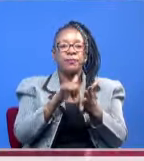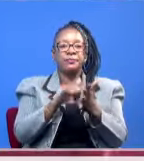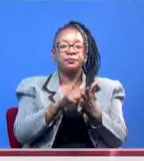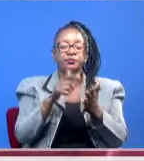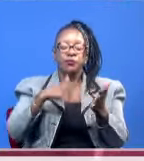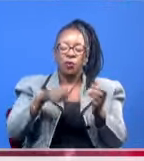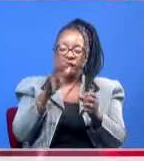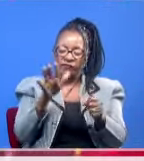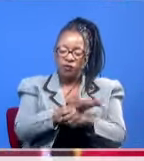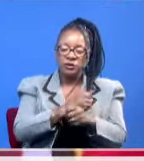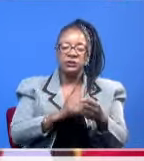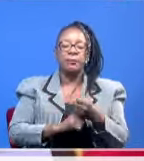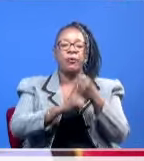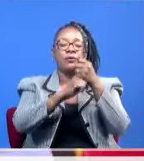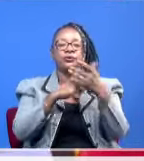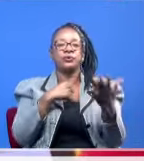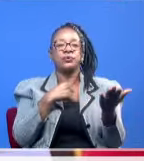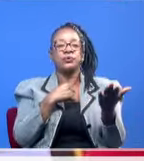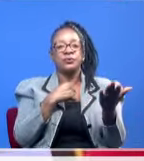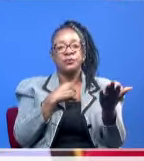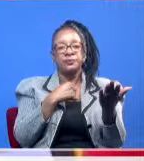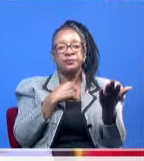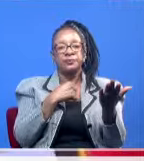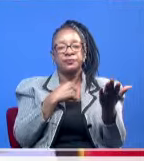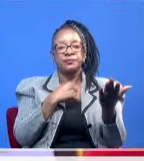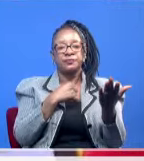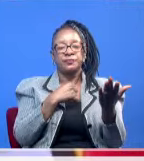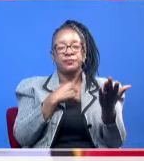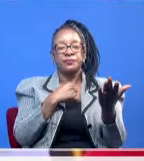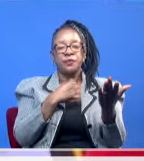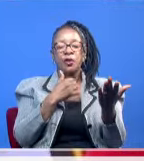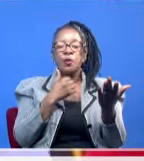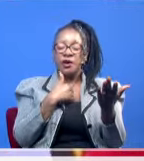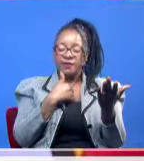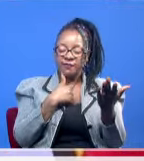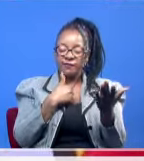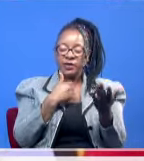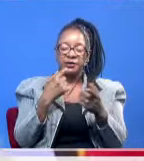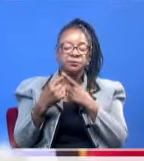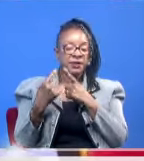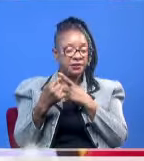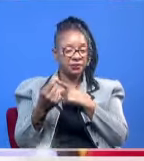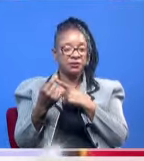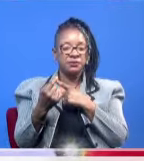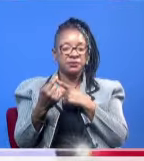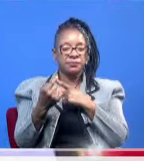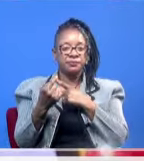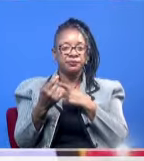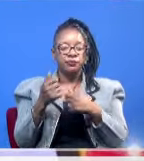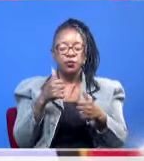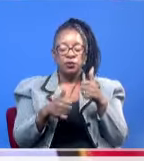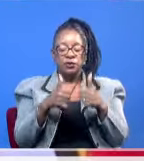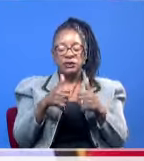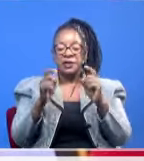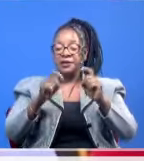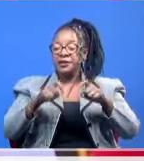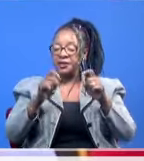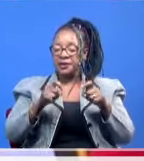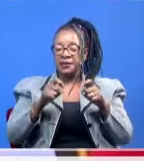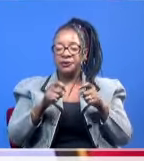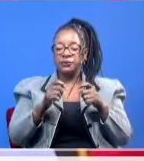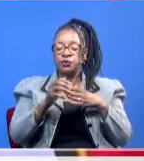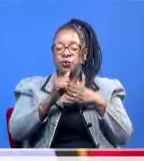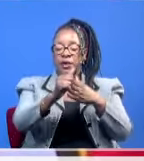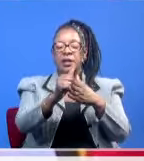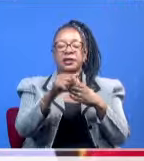fully behind you. You have the required experience which is needed to run this